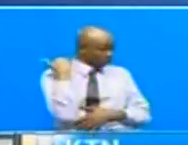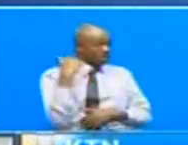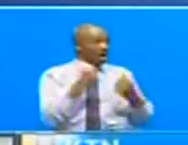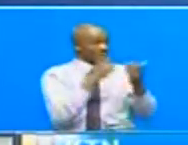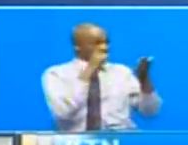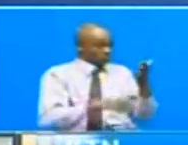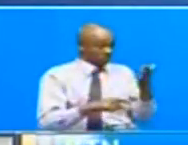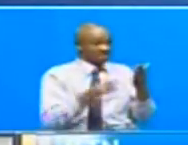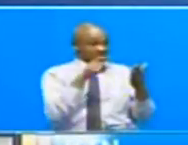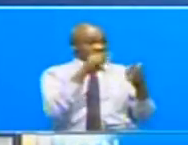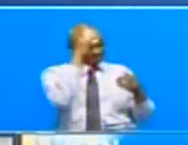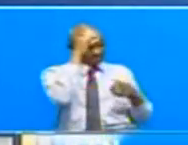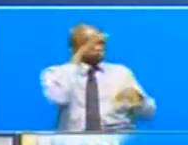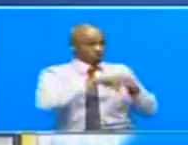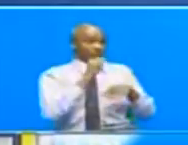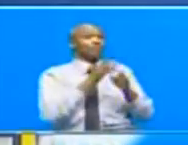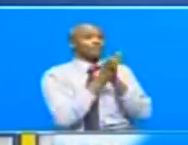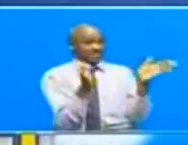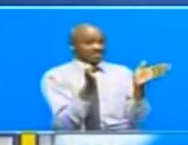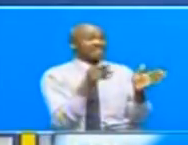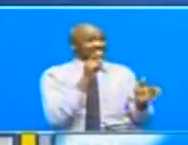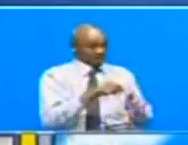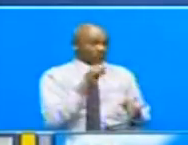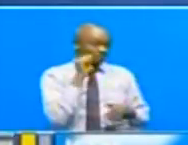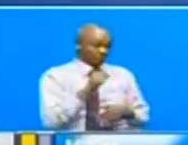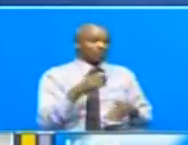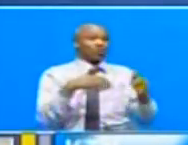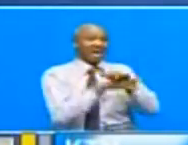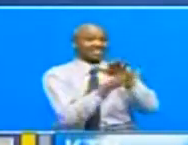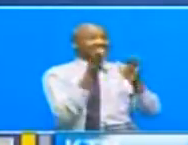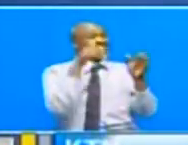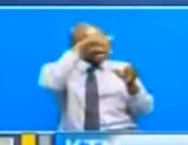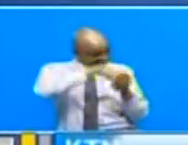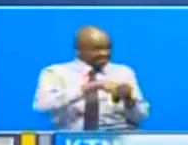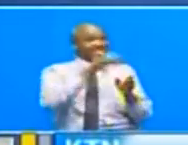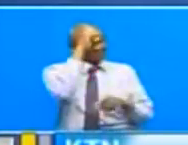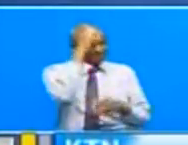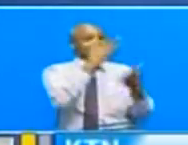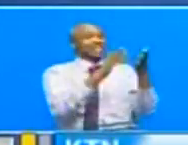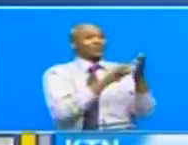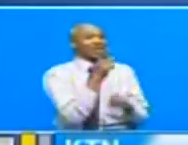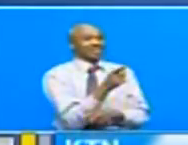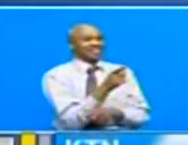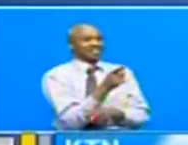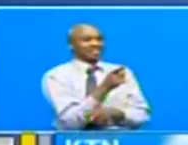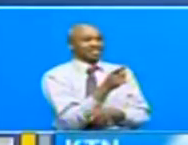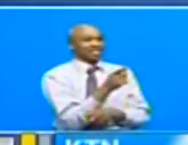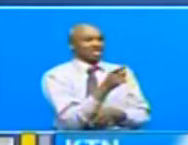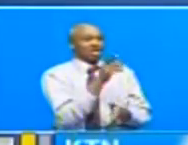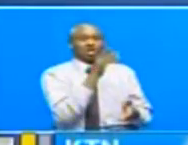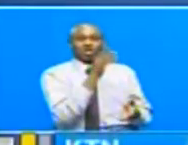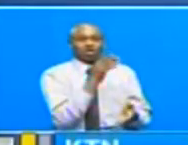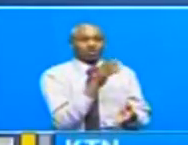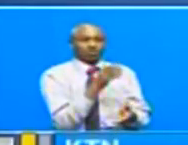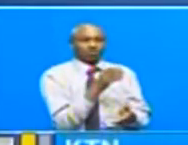got it off from the public. So now you can only access it within the government network. So no one outside the government